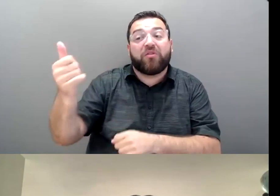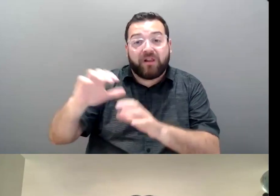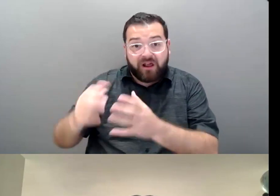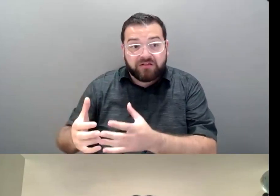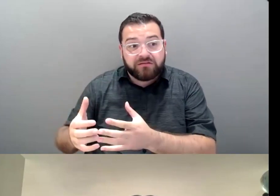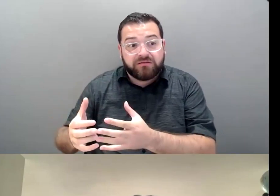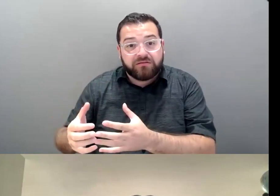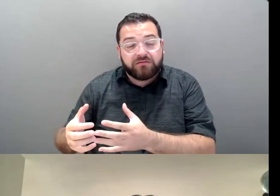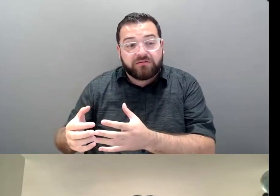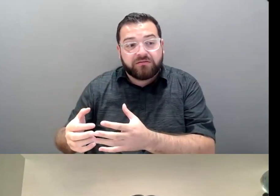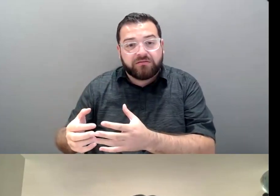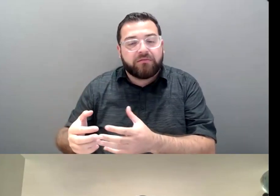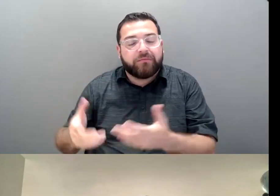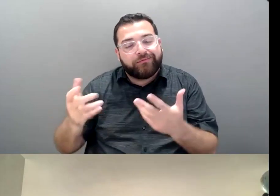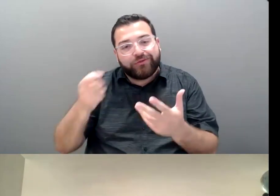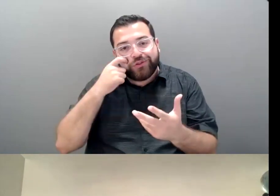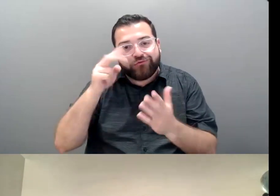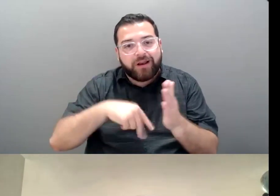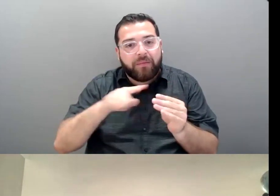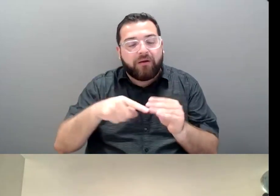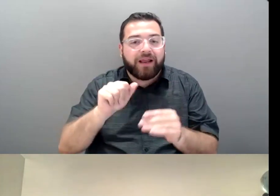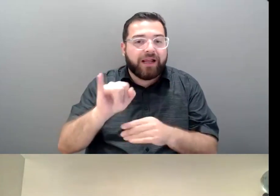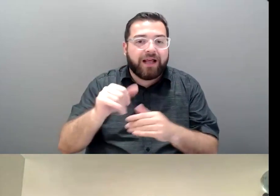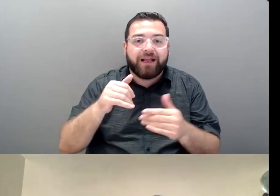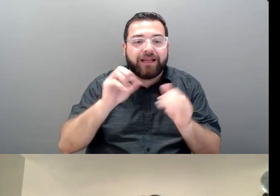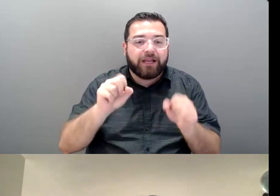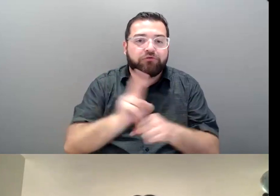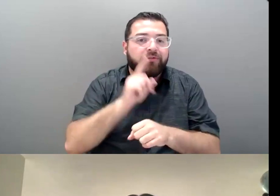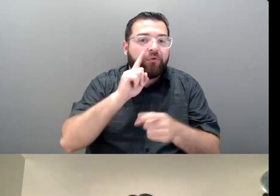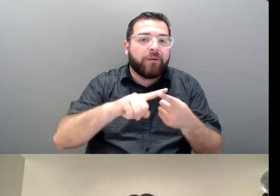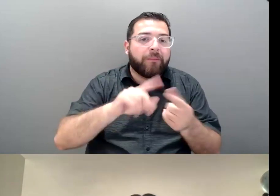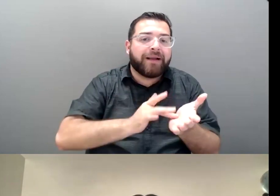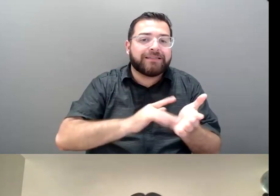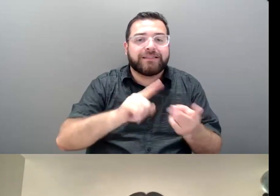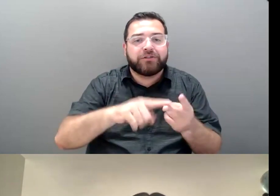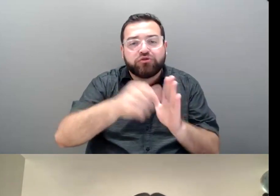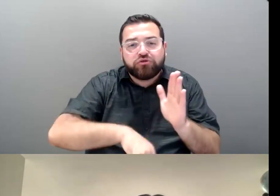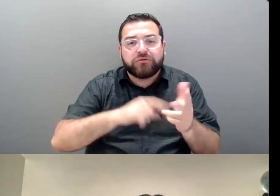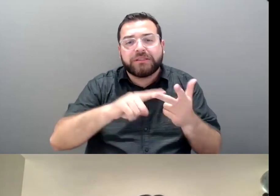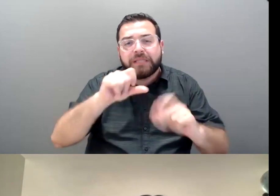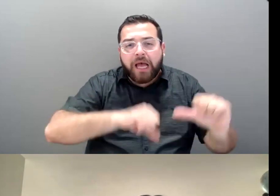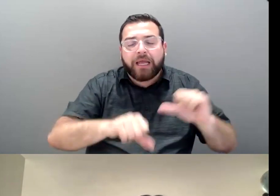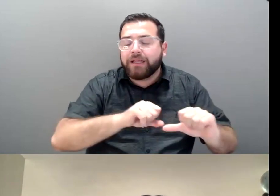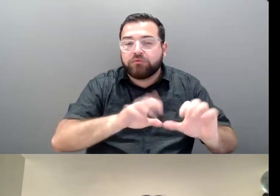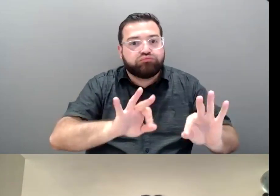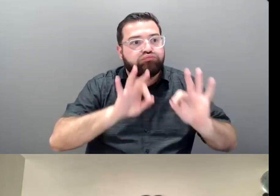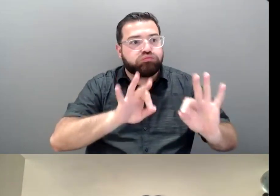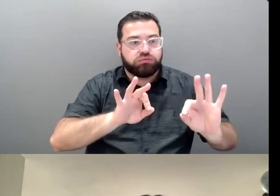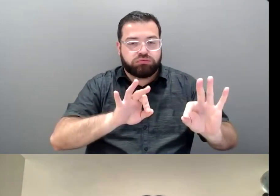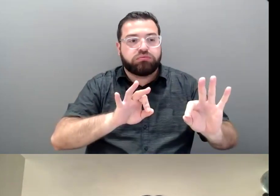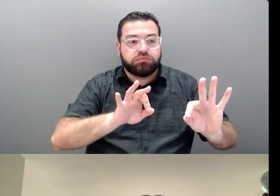AI, there's so many things like, you know, medicine, surgery, science, there's all kinds of things that AI has done well with.